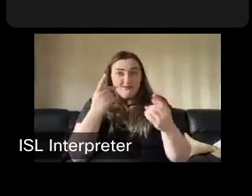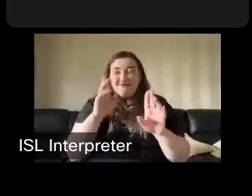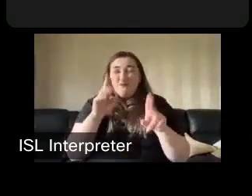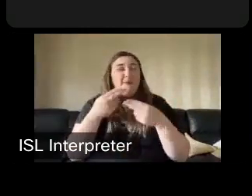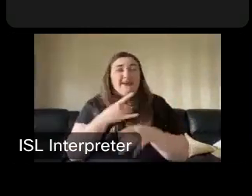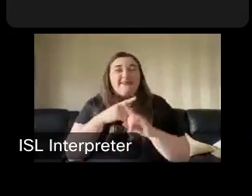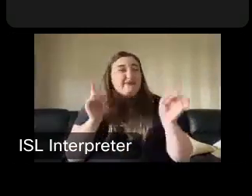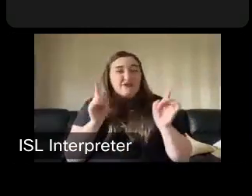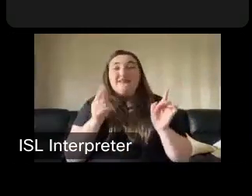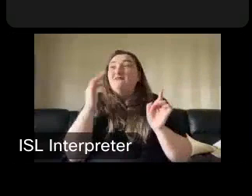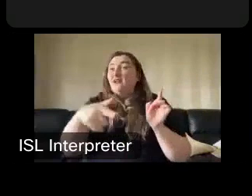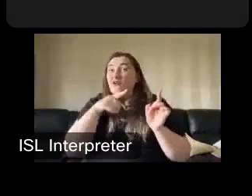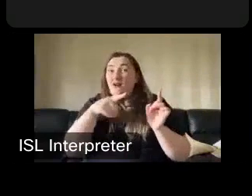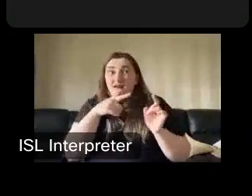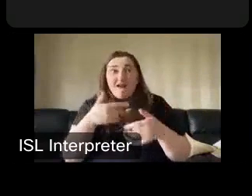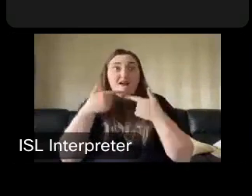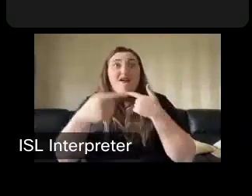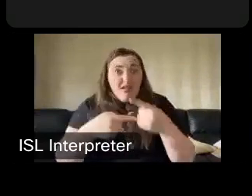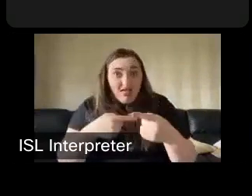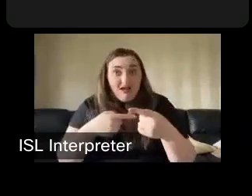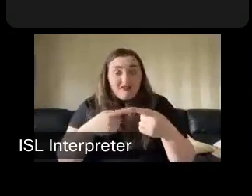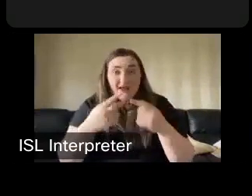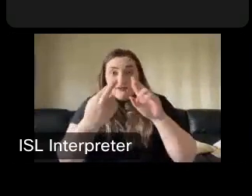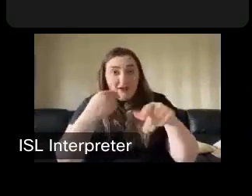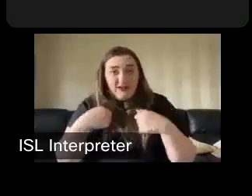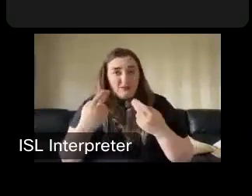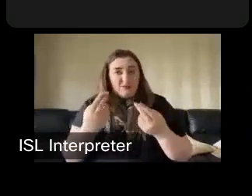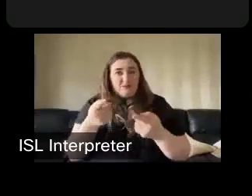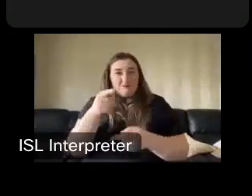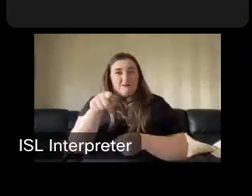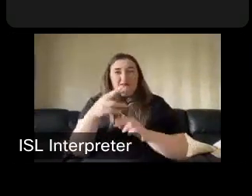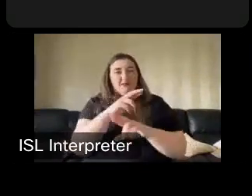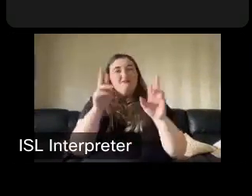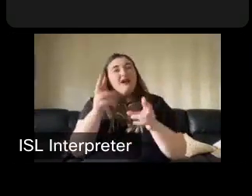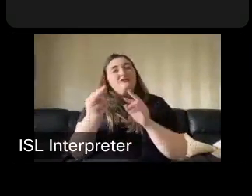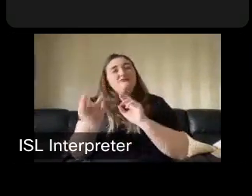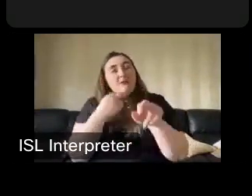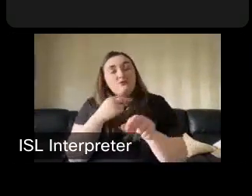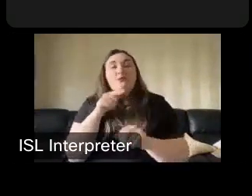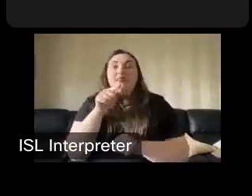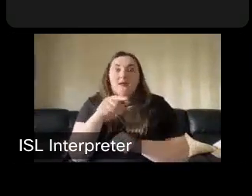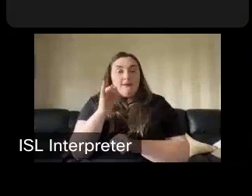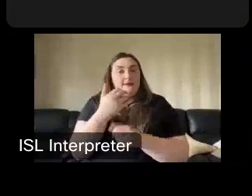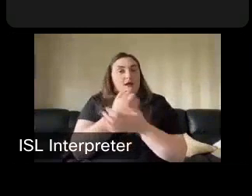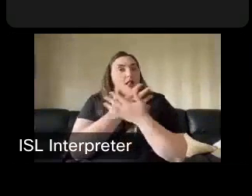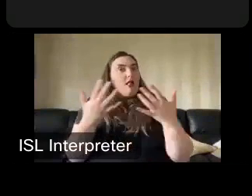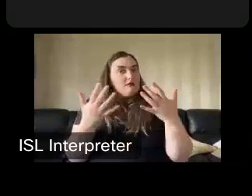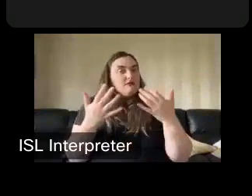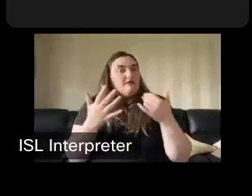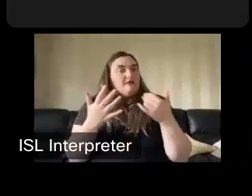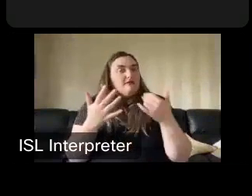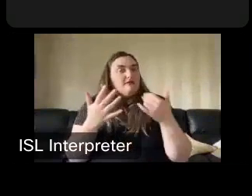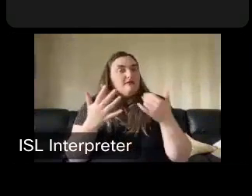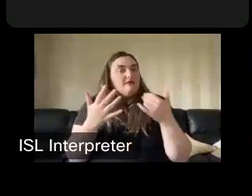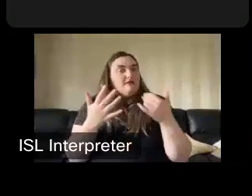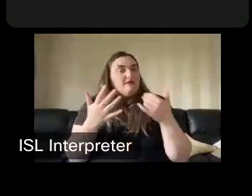When I do talk, I don't get the response that I need. And I think that probably epitomizes maybe a lot of what all